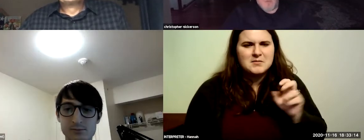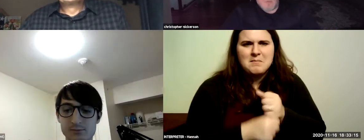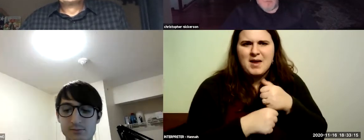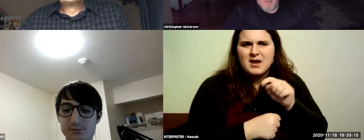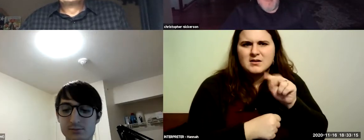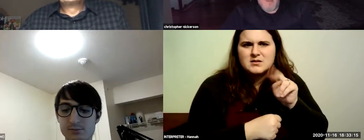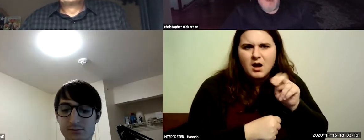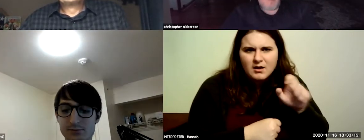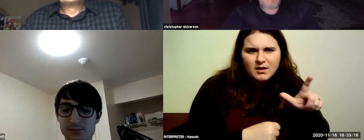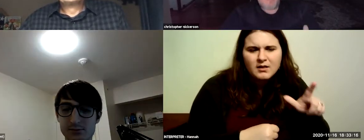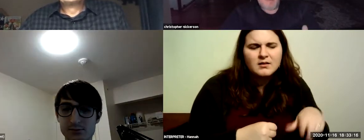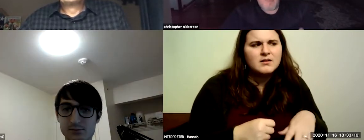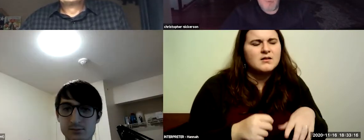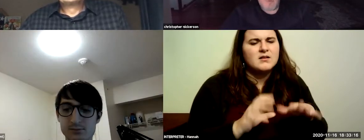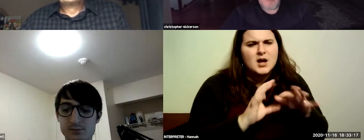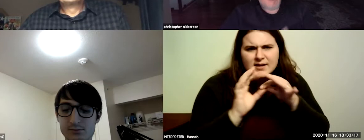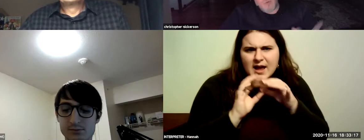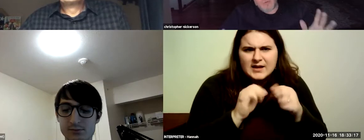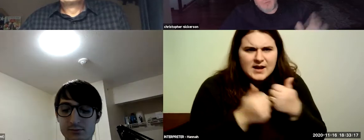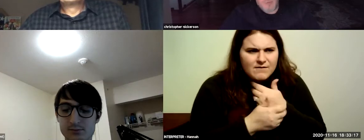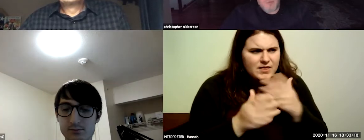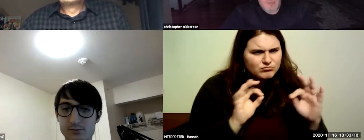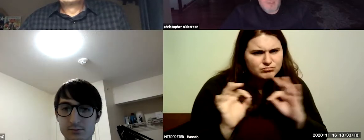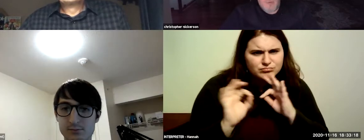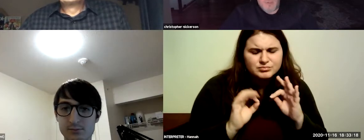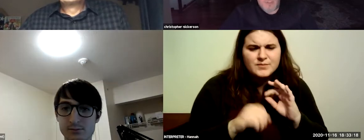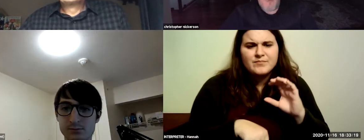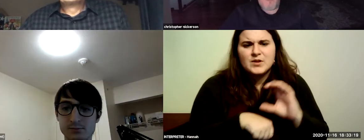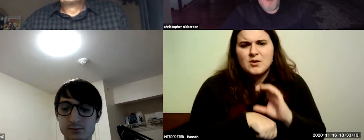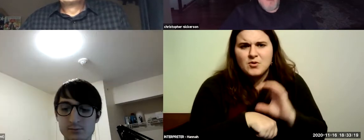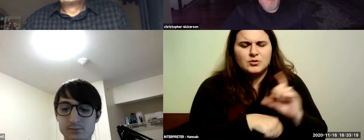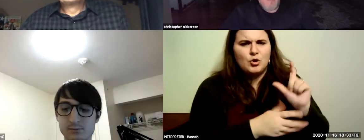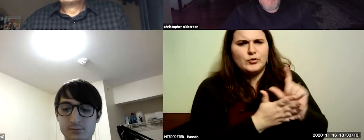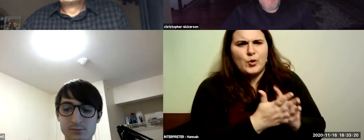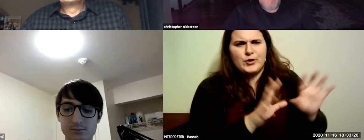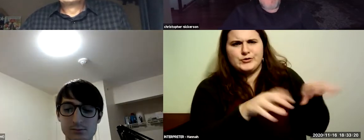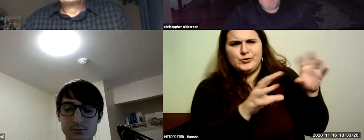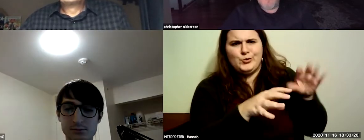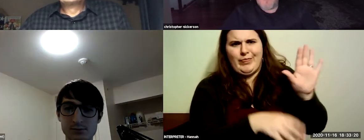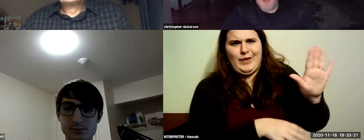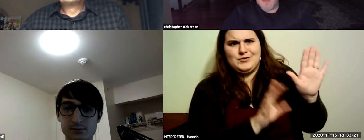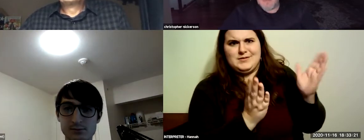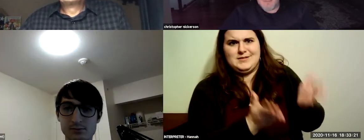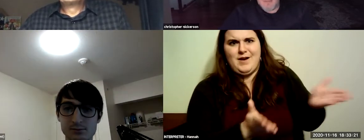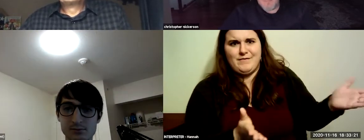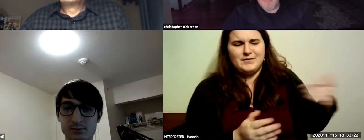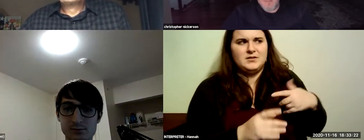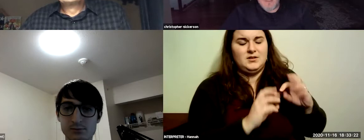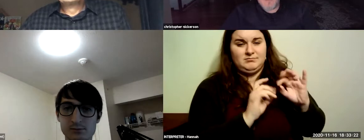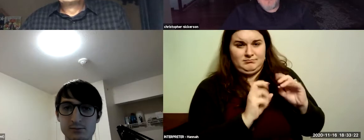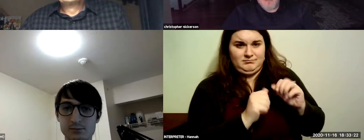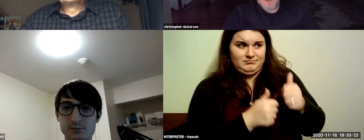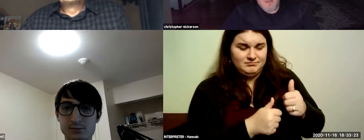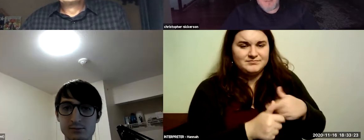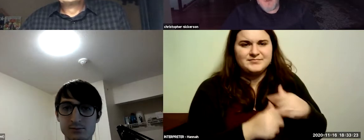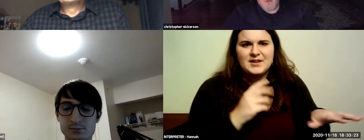all cool, and then would set up the computers. Then the lawyers would do their fancy lawyer stuff, and I would leave. And